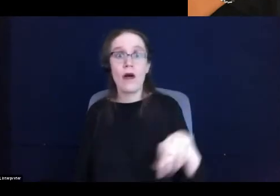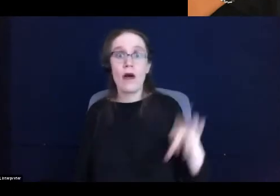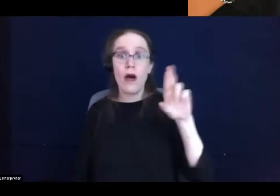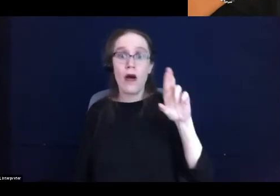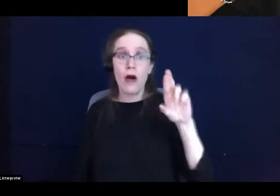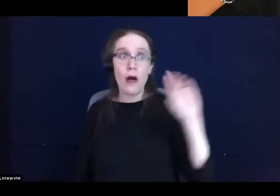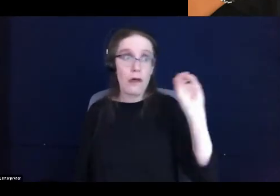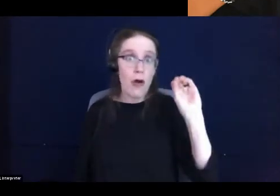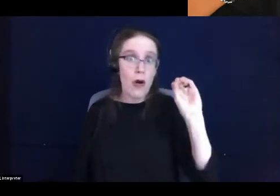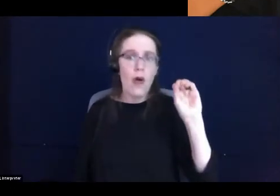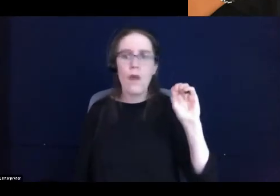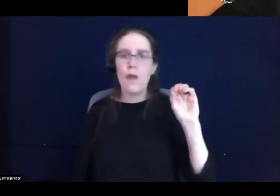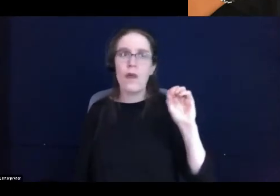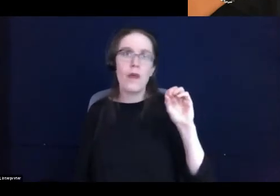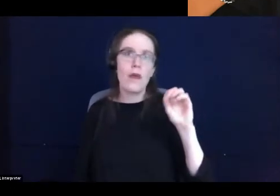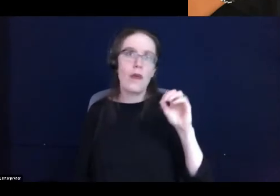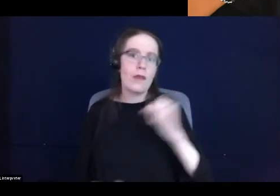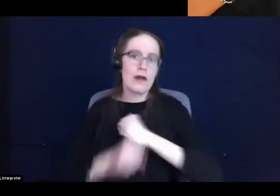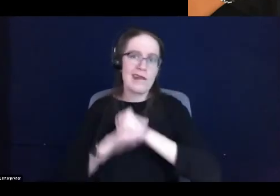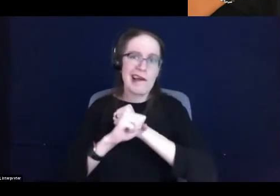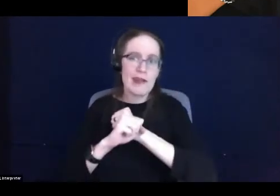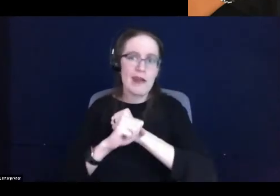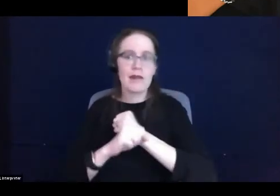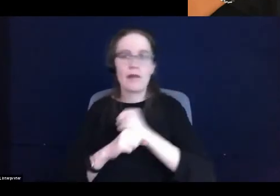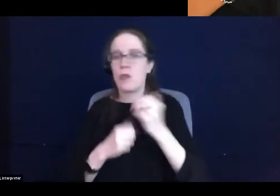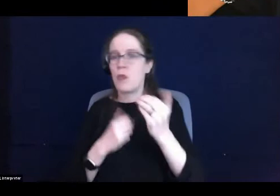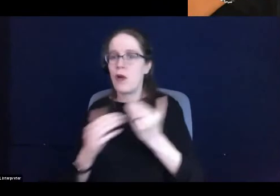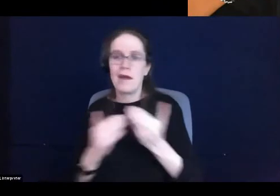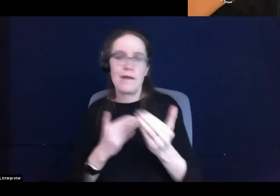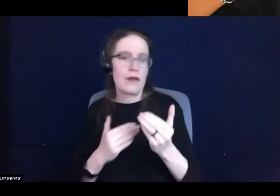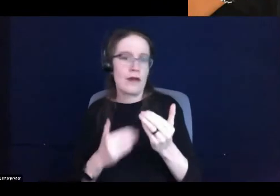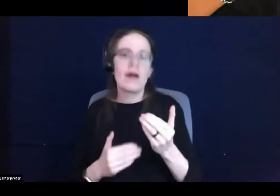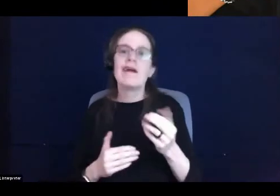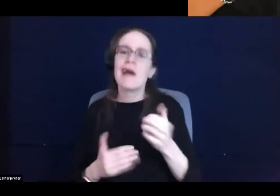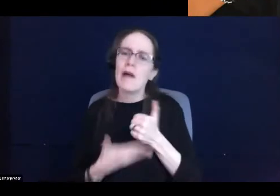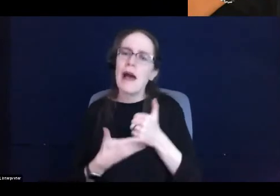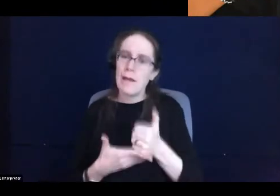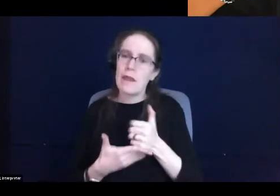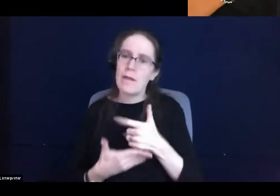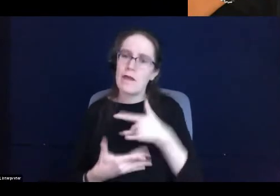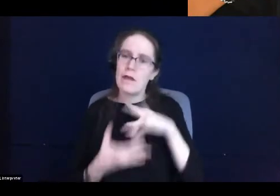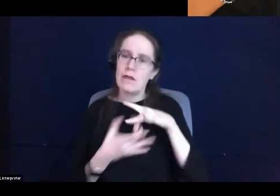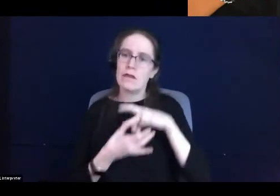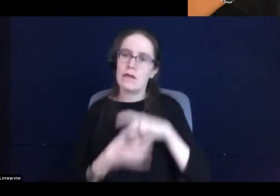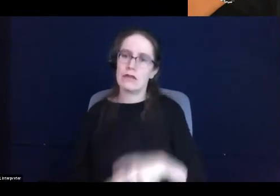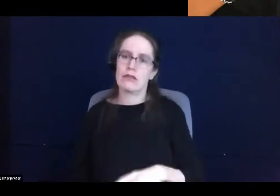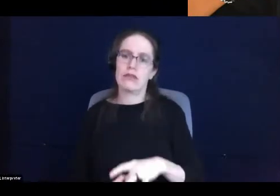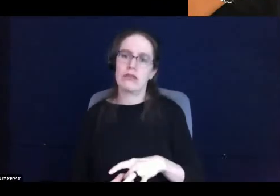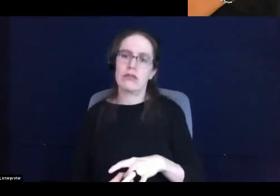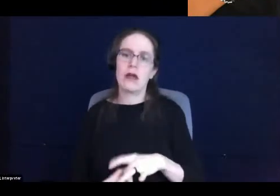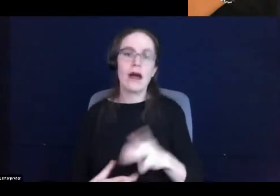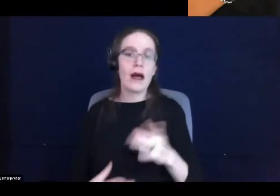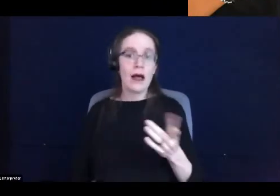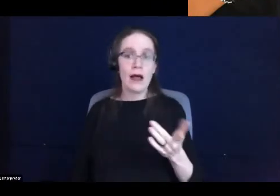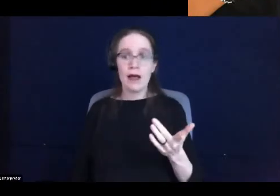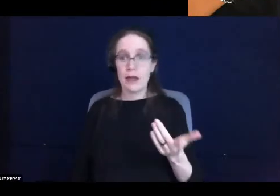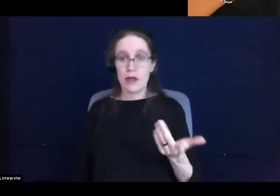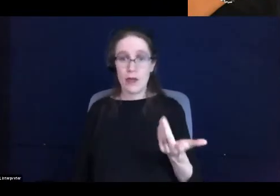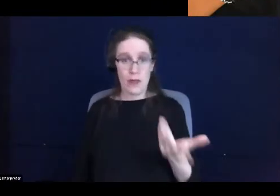because it helps them ground themselves. So having that even in your